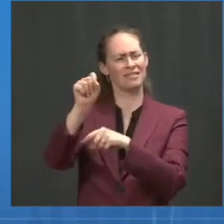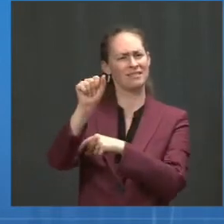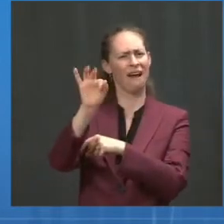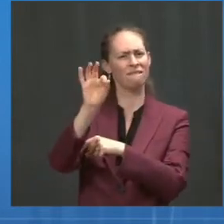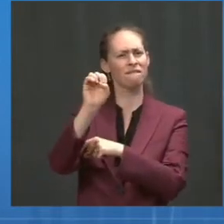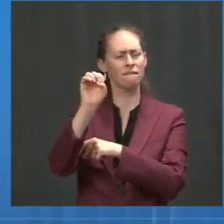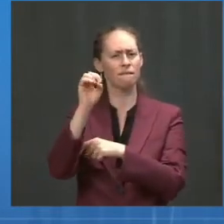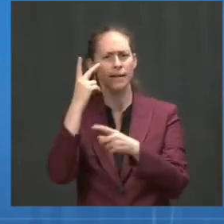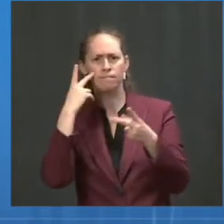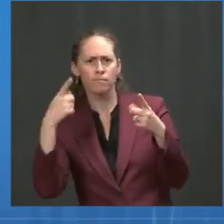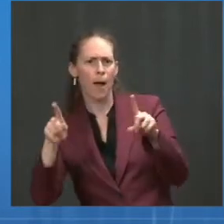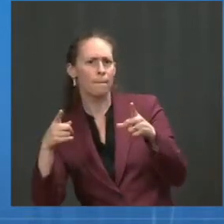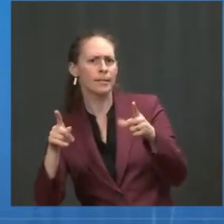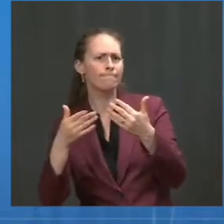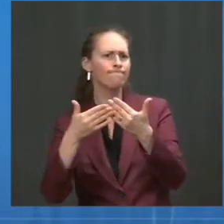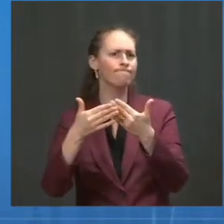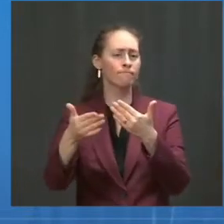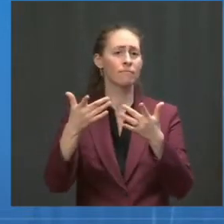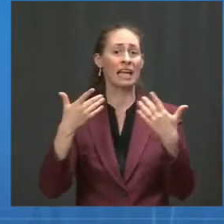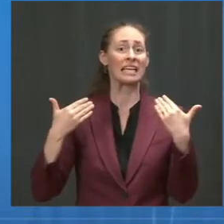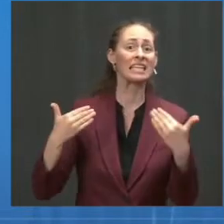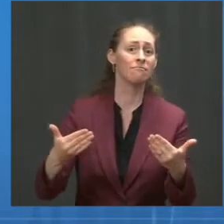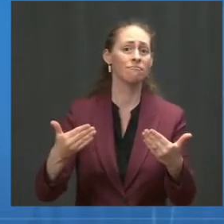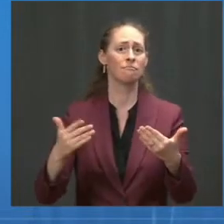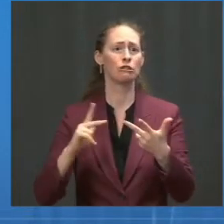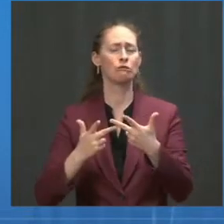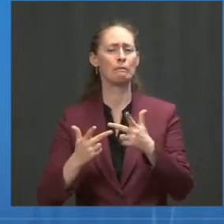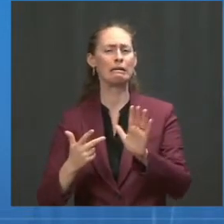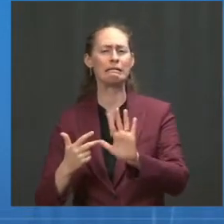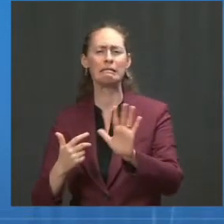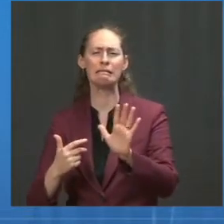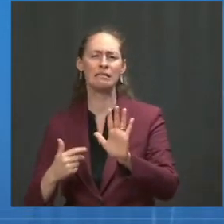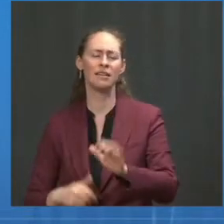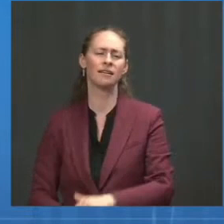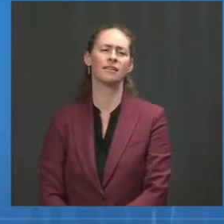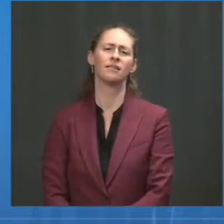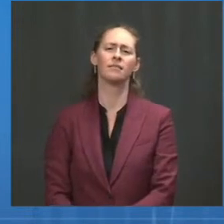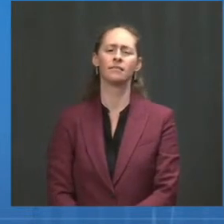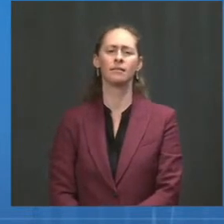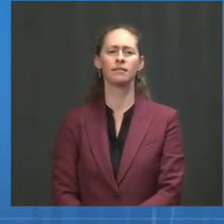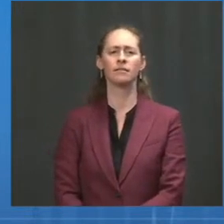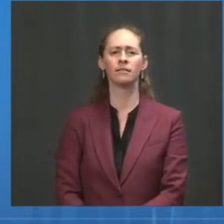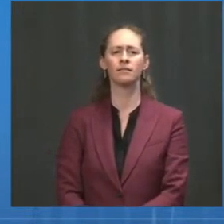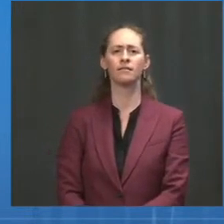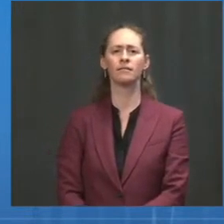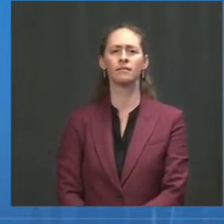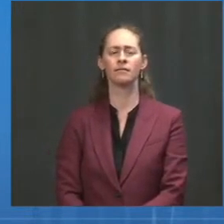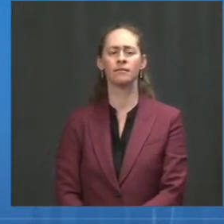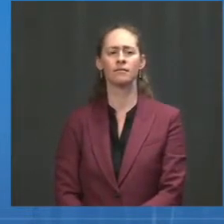Next question. Last question. Let's go to Michael Ehrman at Reuters.